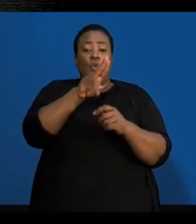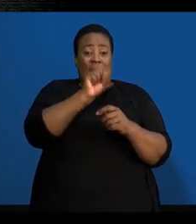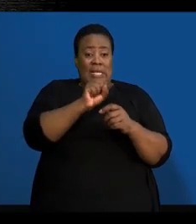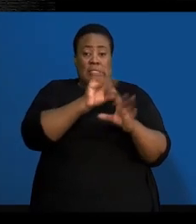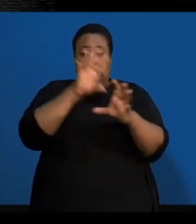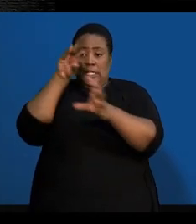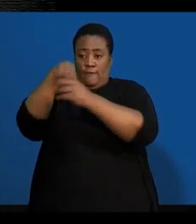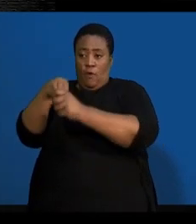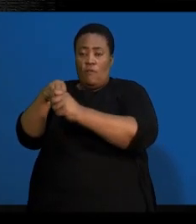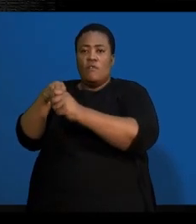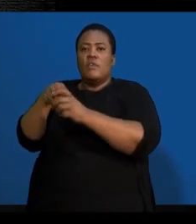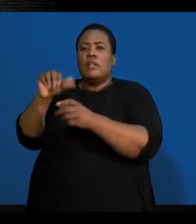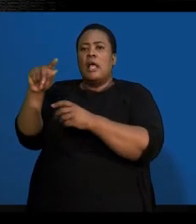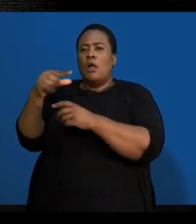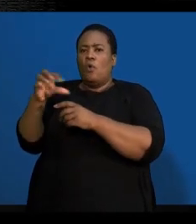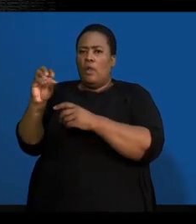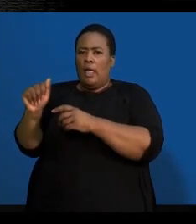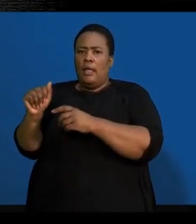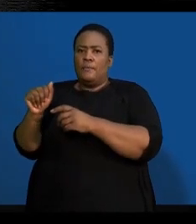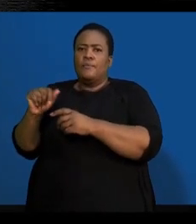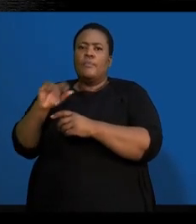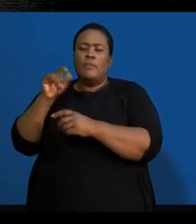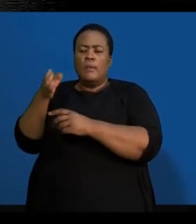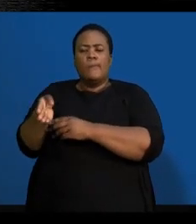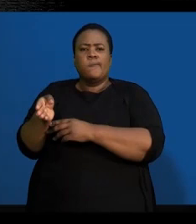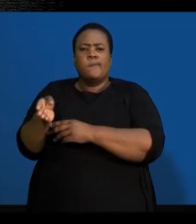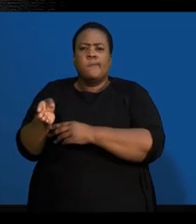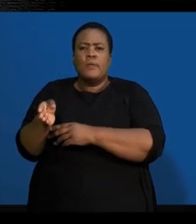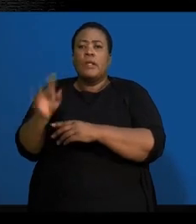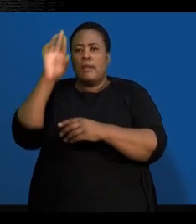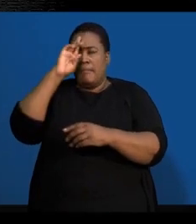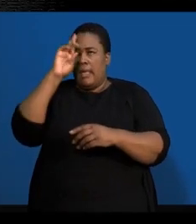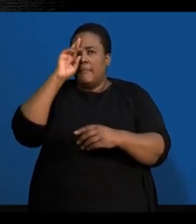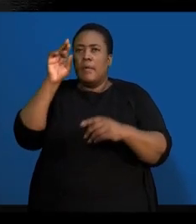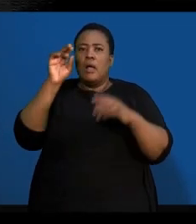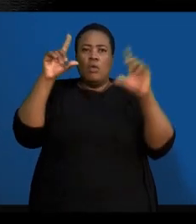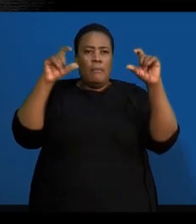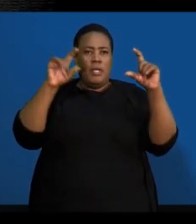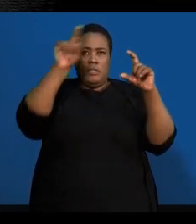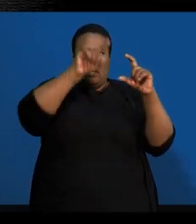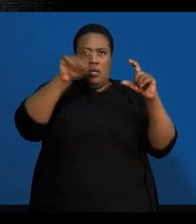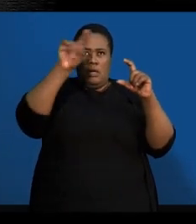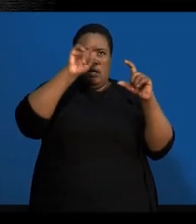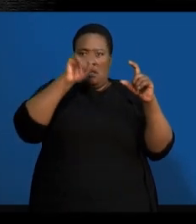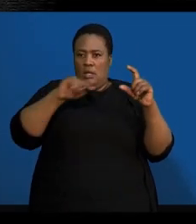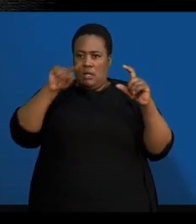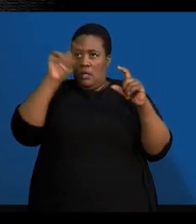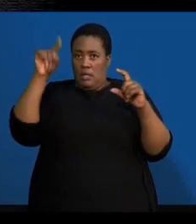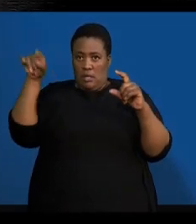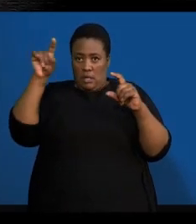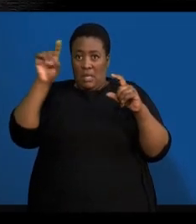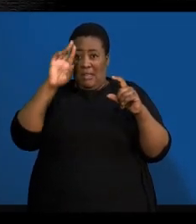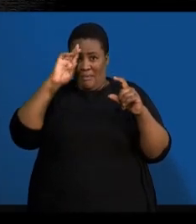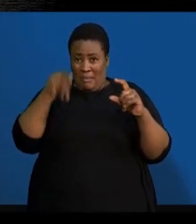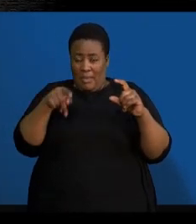can see the bullet holes and bombs and the smoke. Remember, I did circle those things when we were looking at the actual cartoon.